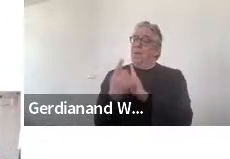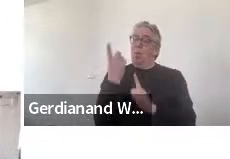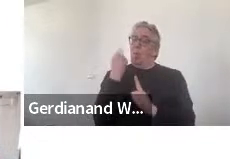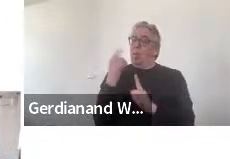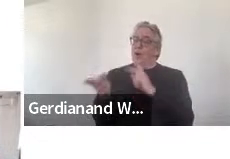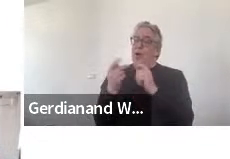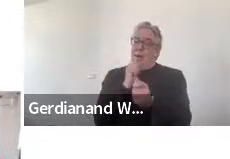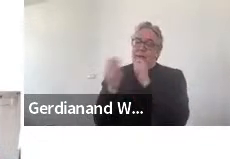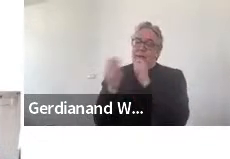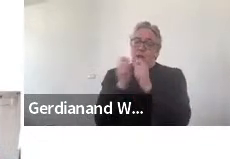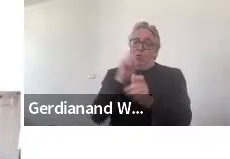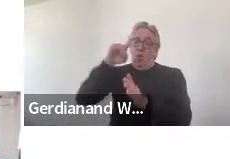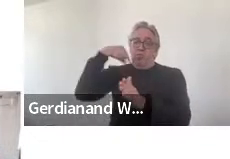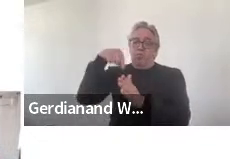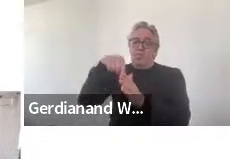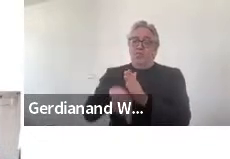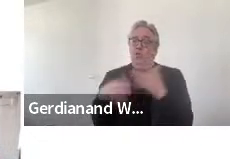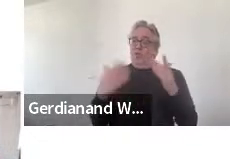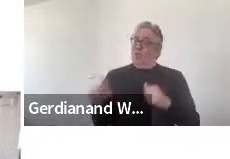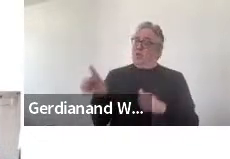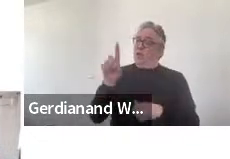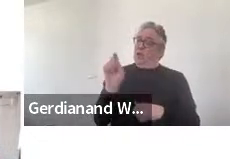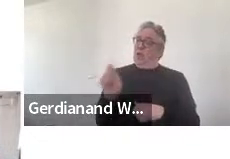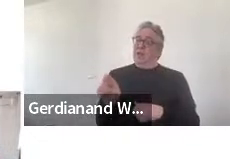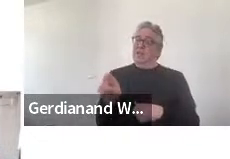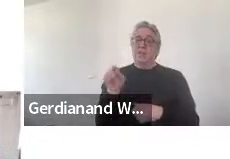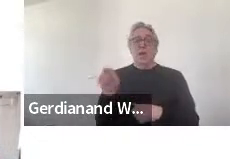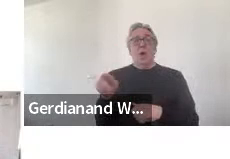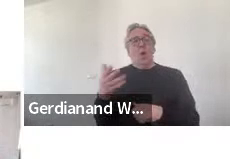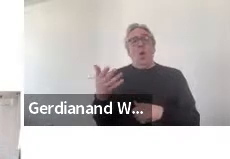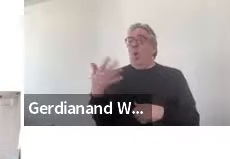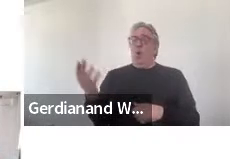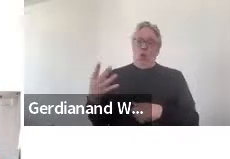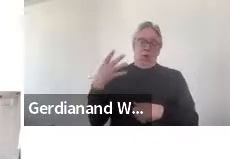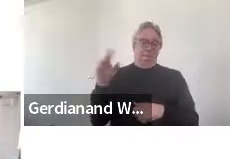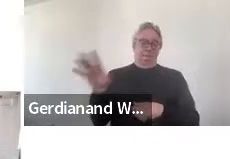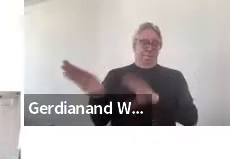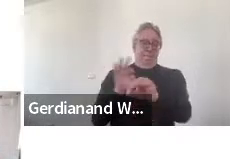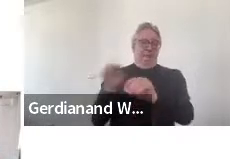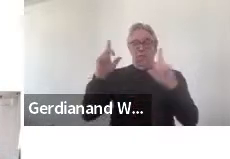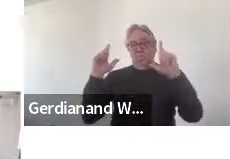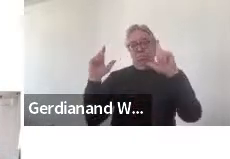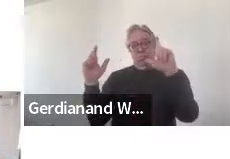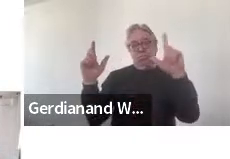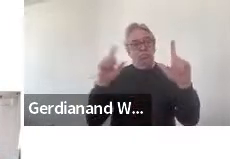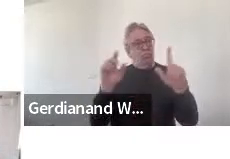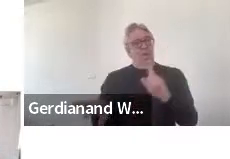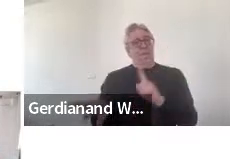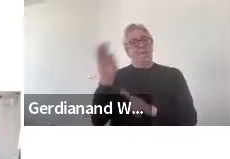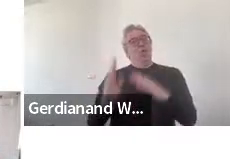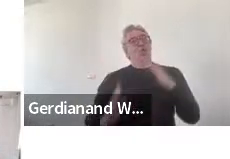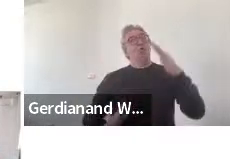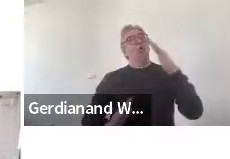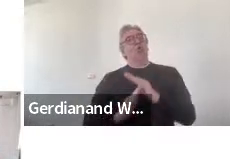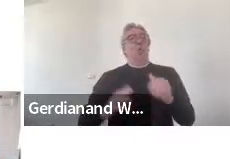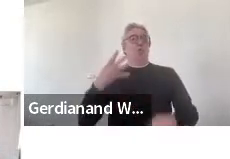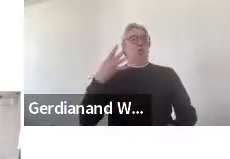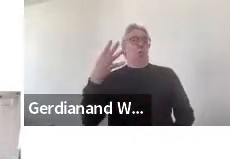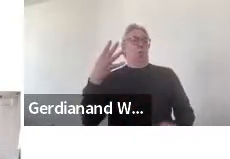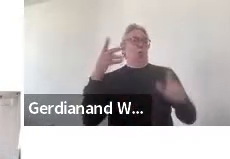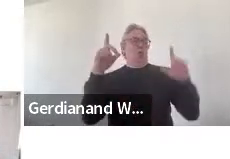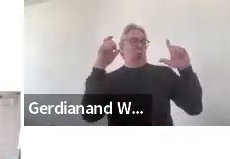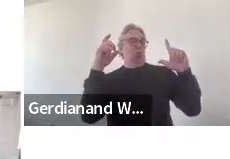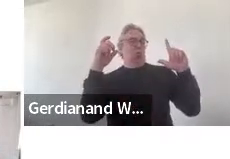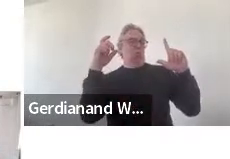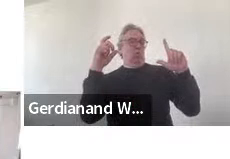Research participants were asked to choose the 4 most important photos from which they could share their stories,